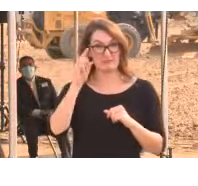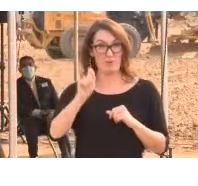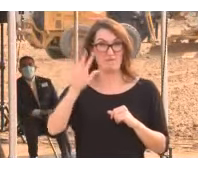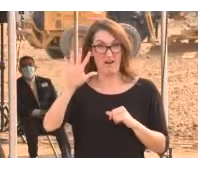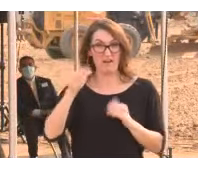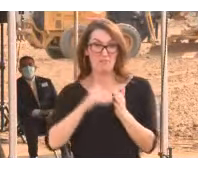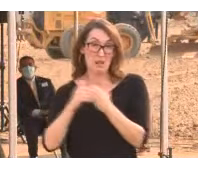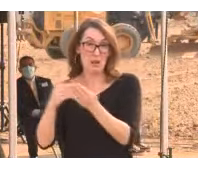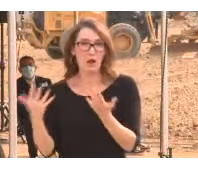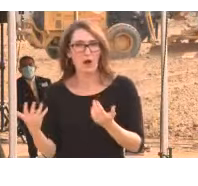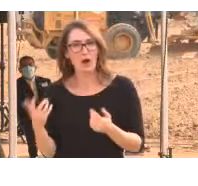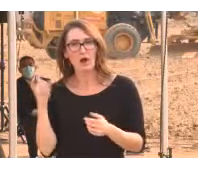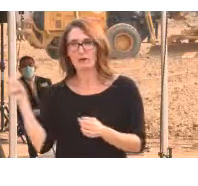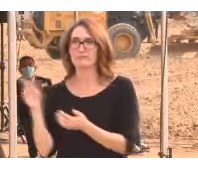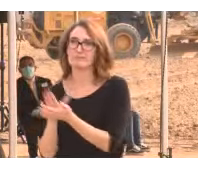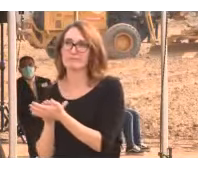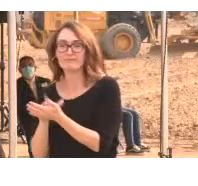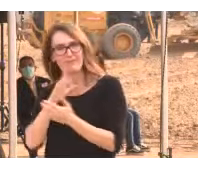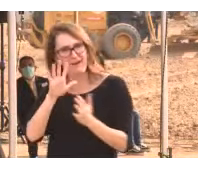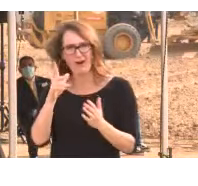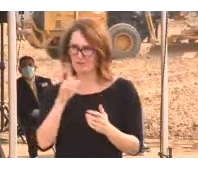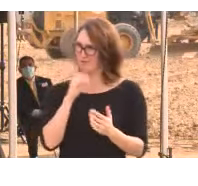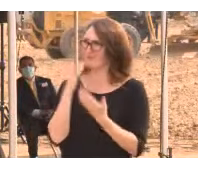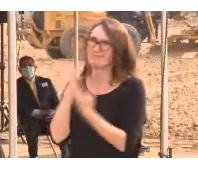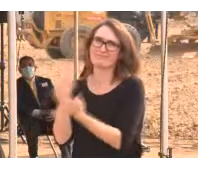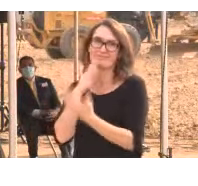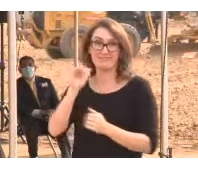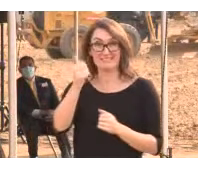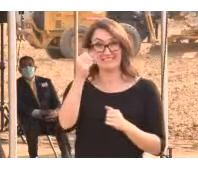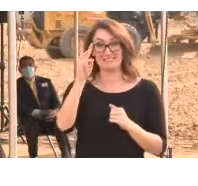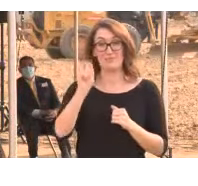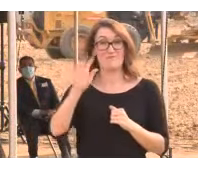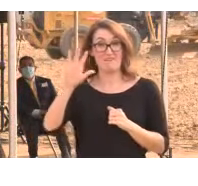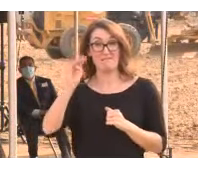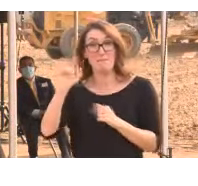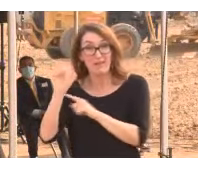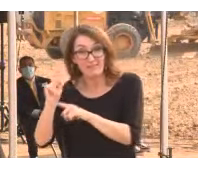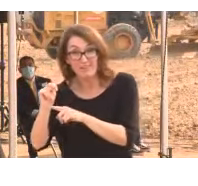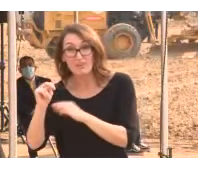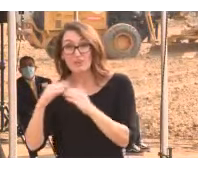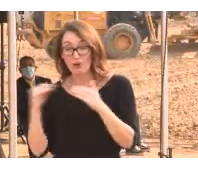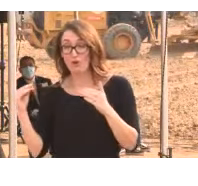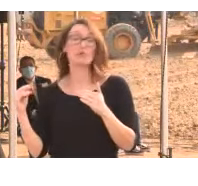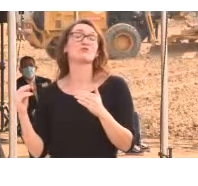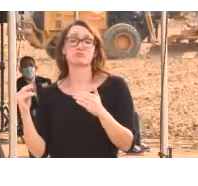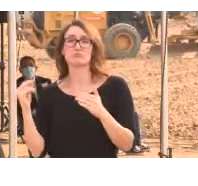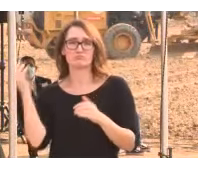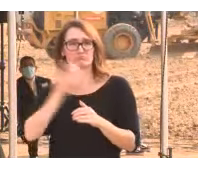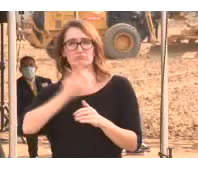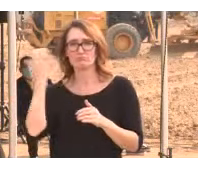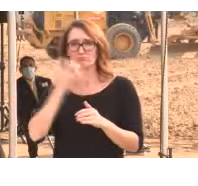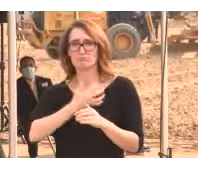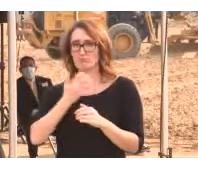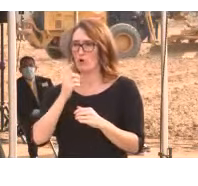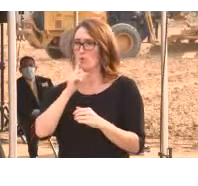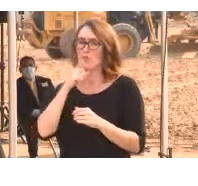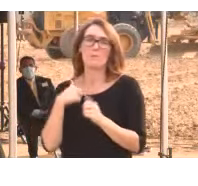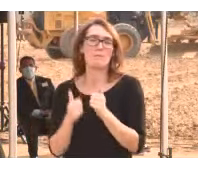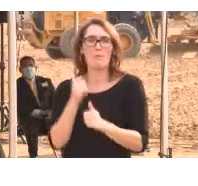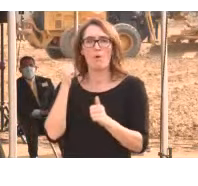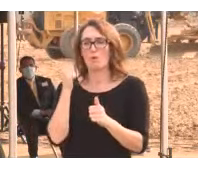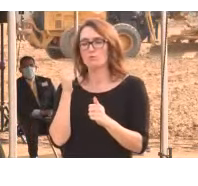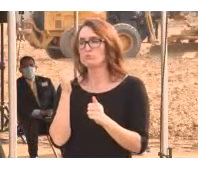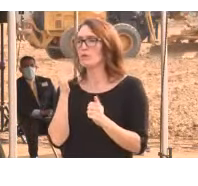$16.5, that deserves a little applause, absolutely. And that $16.5 million to this project is in due large parts